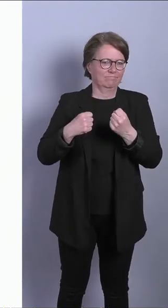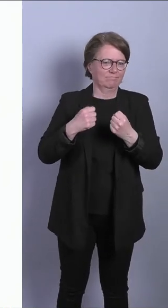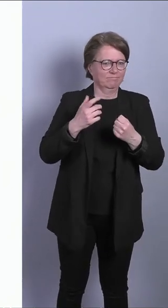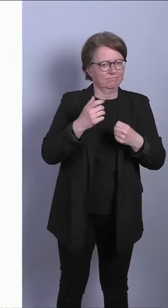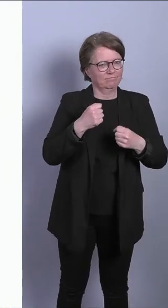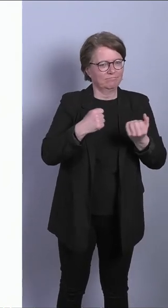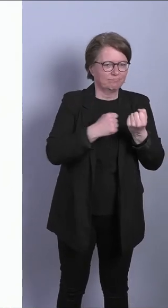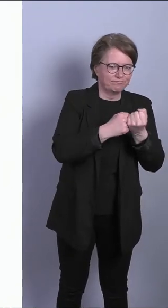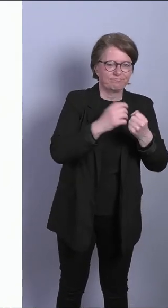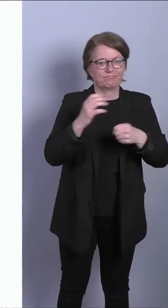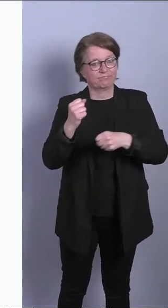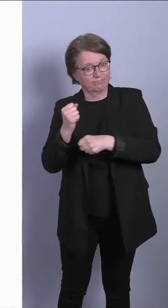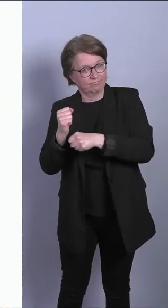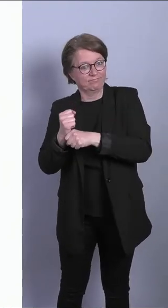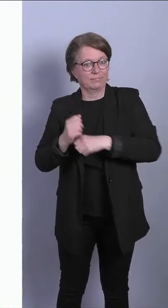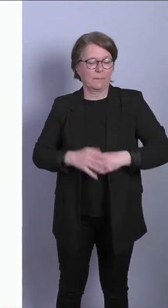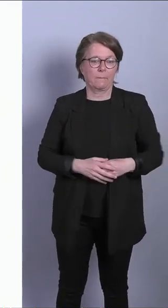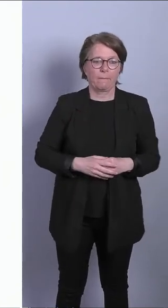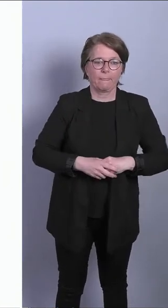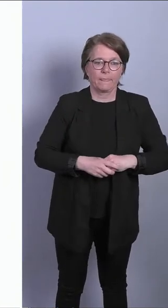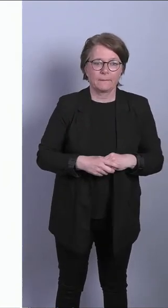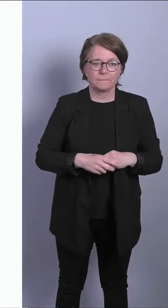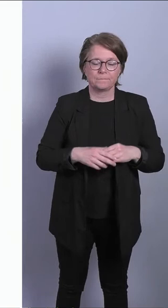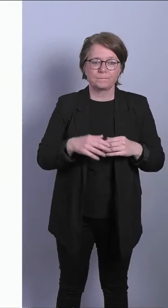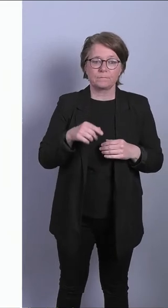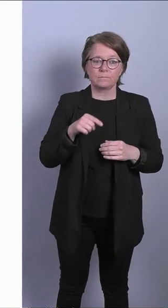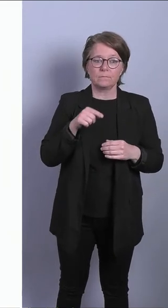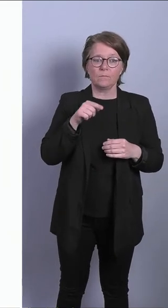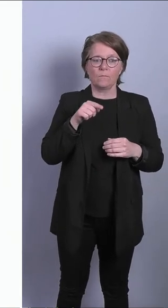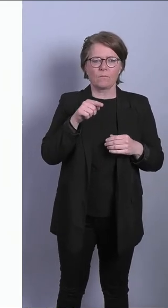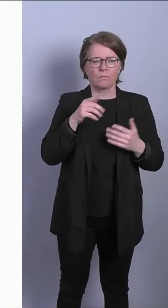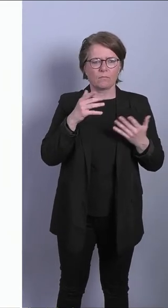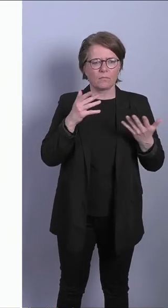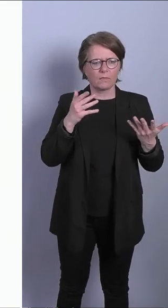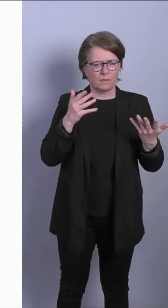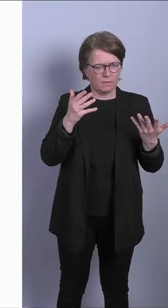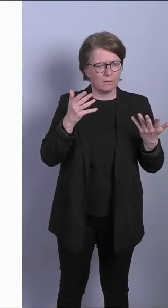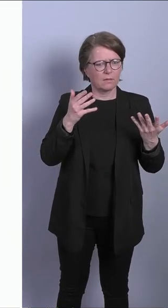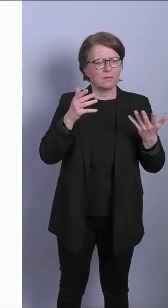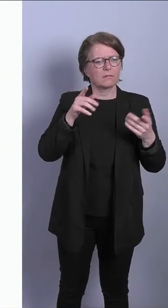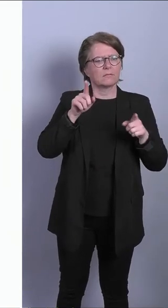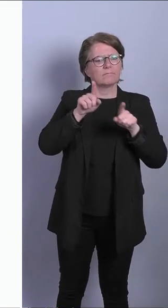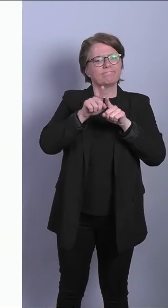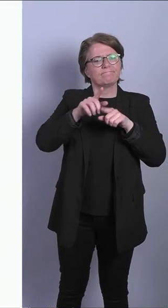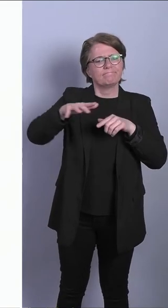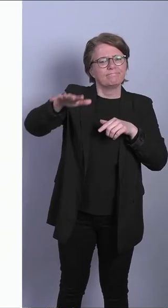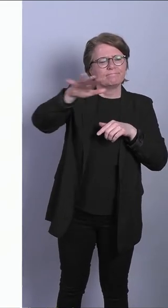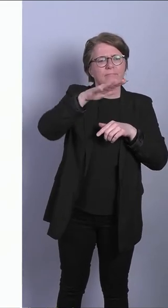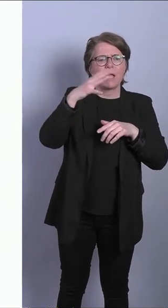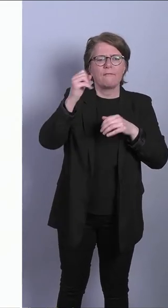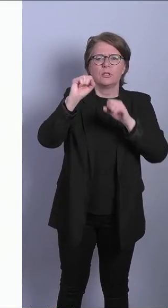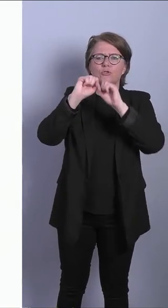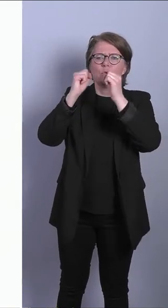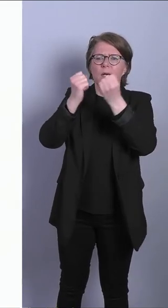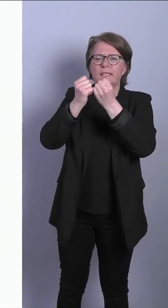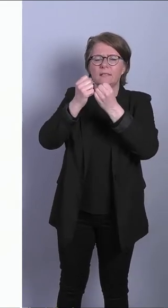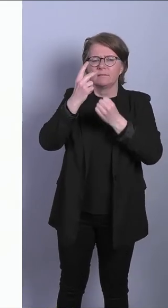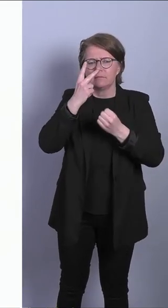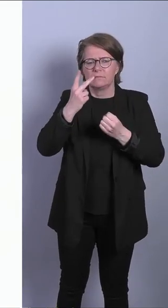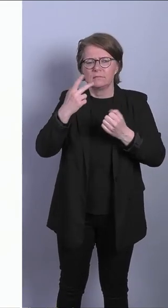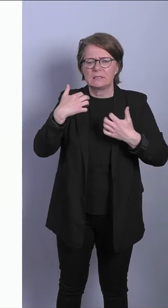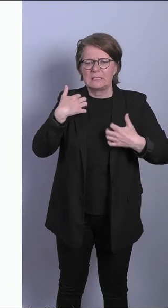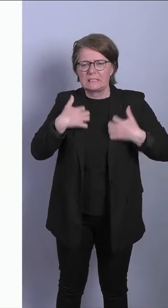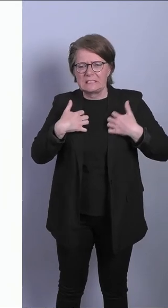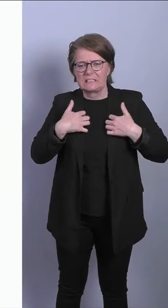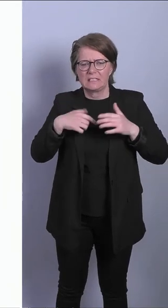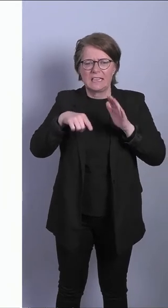many people are angry, divided, giving up. You, the volunteers of the 2023 Games, are sending